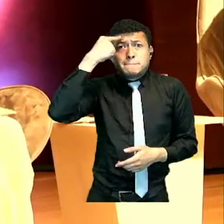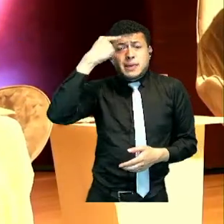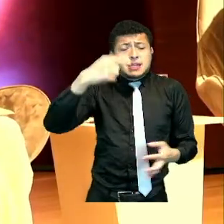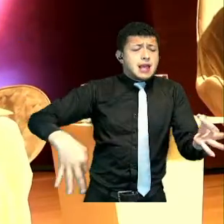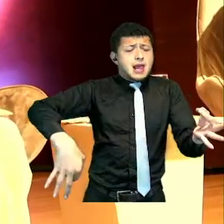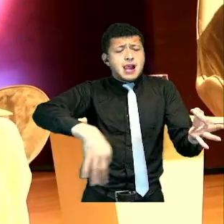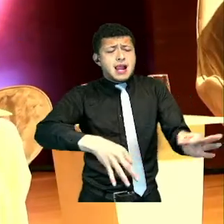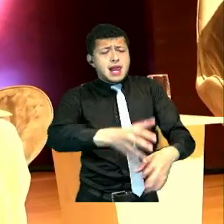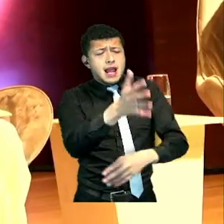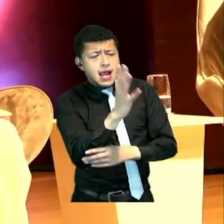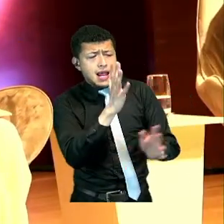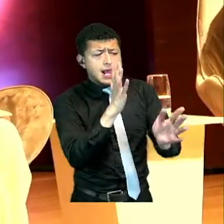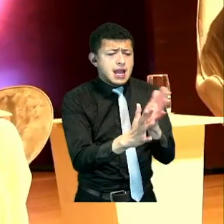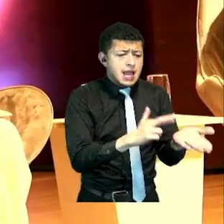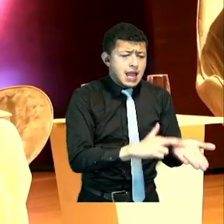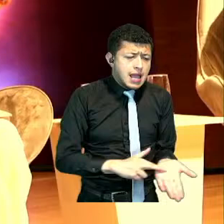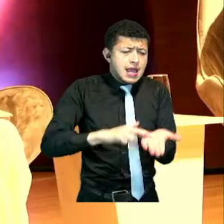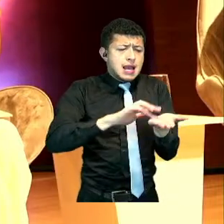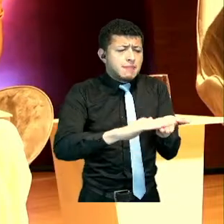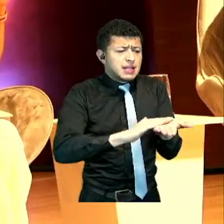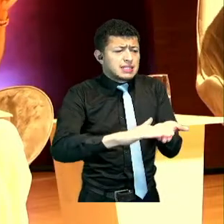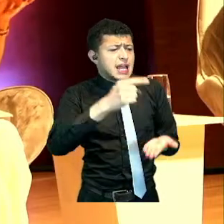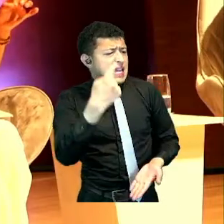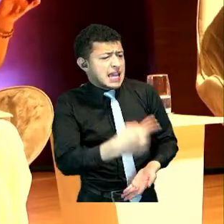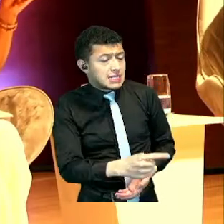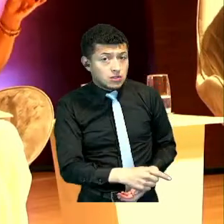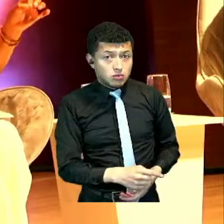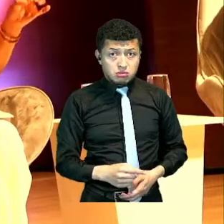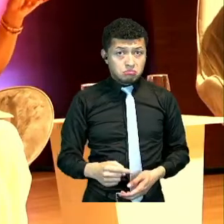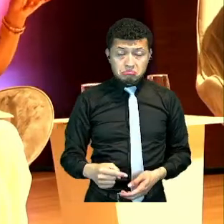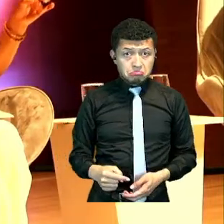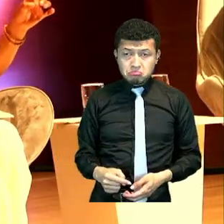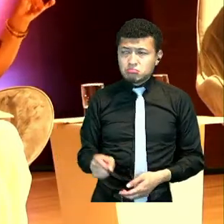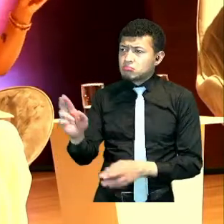thought she was going to give me a little,